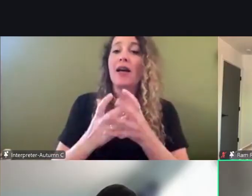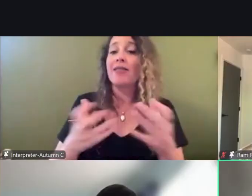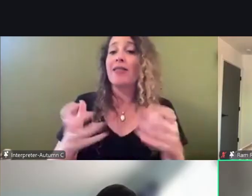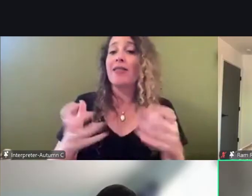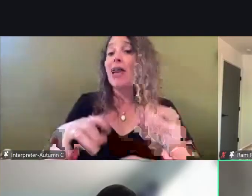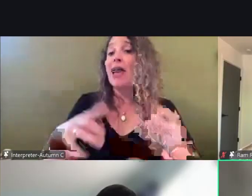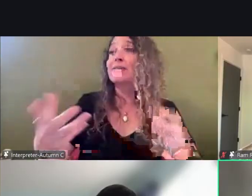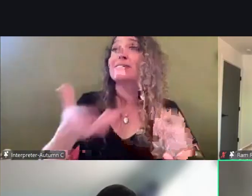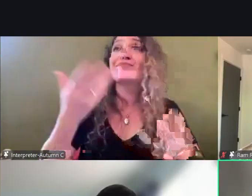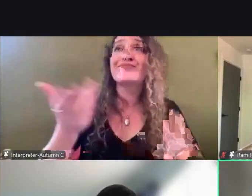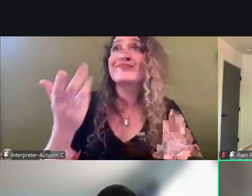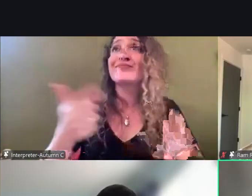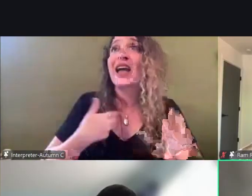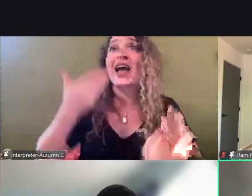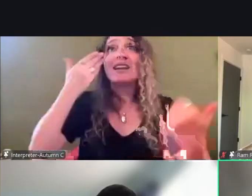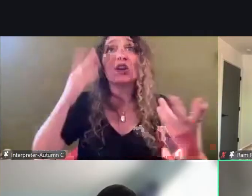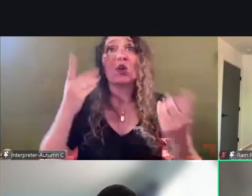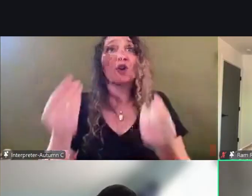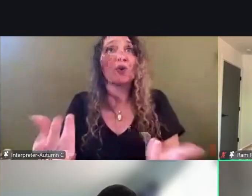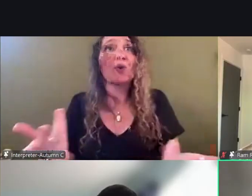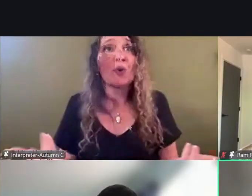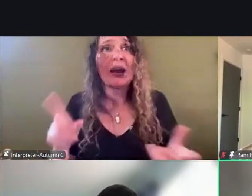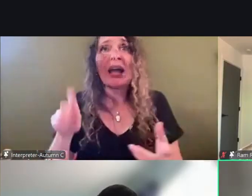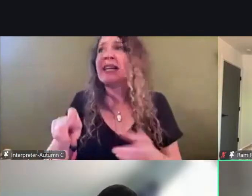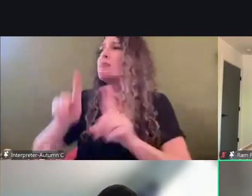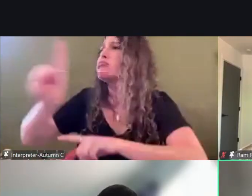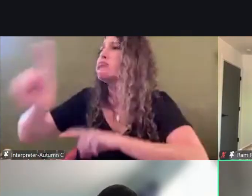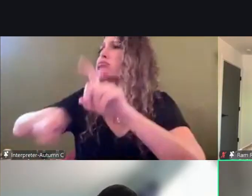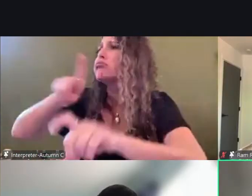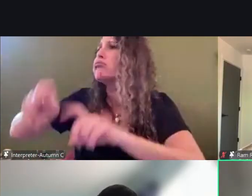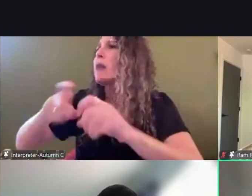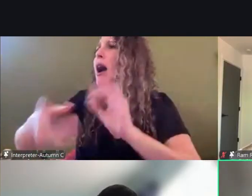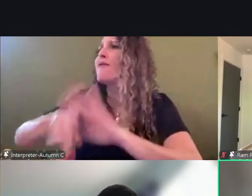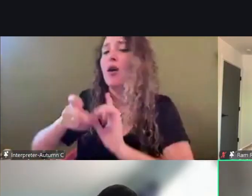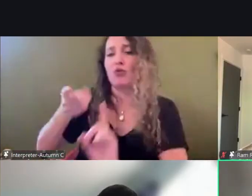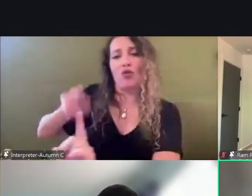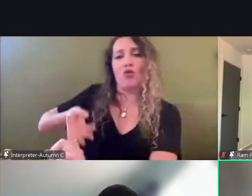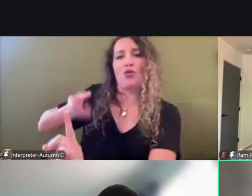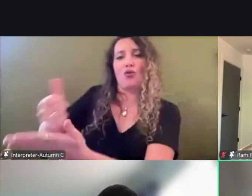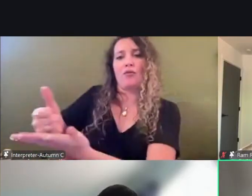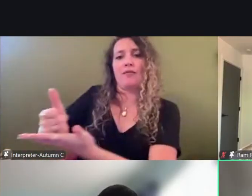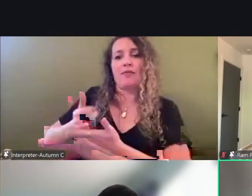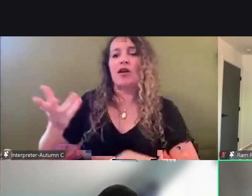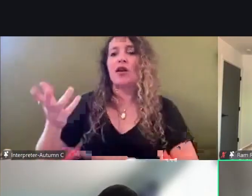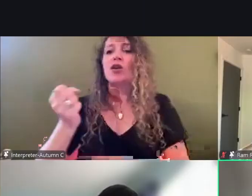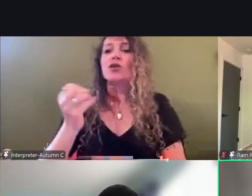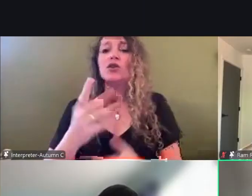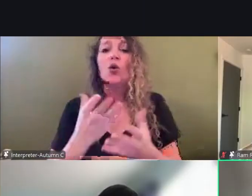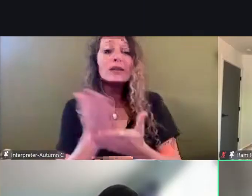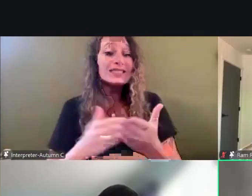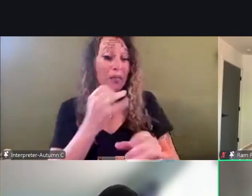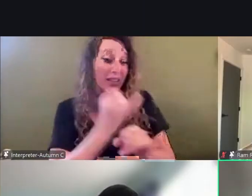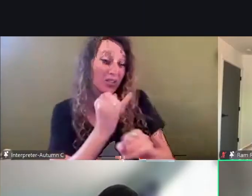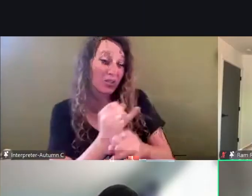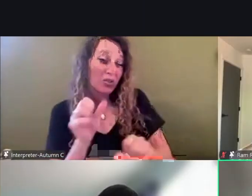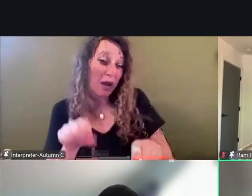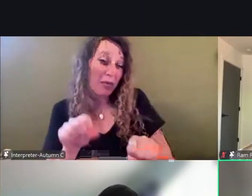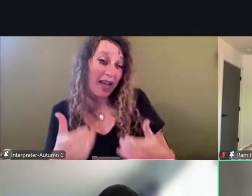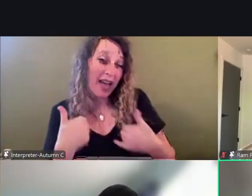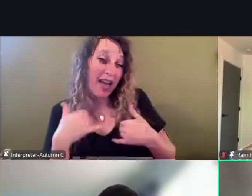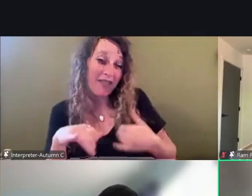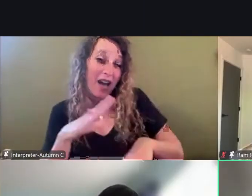been, I didn't know what to do and I needed to ask questions and found her. I will also say like some institutions, and I'm sure you probably have this on